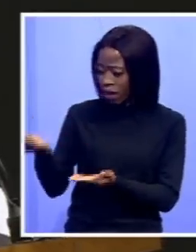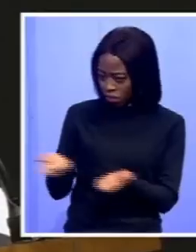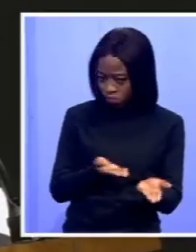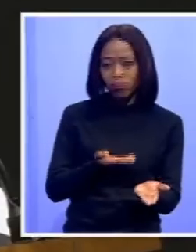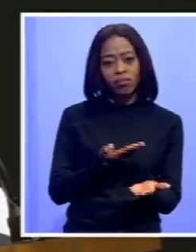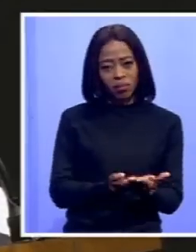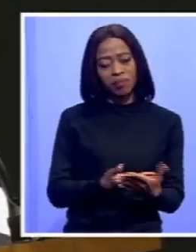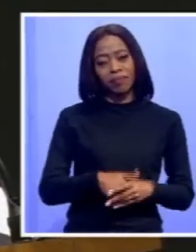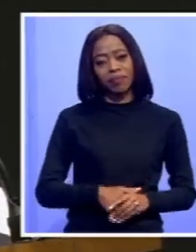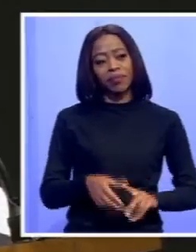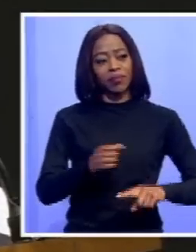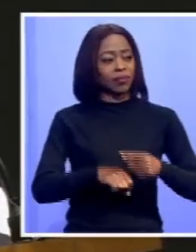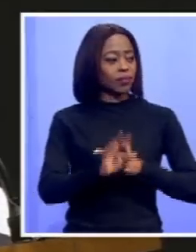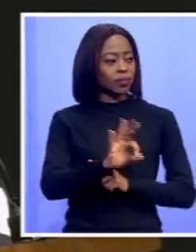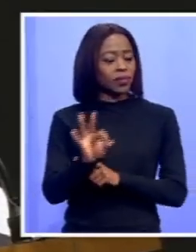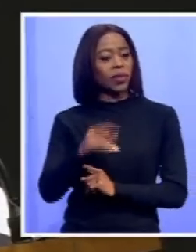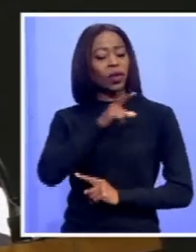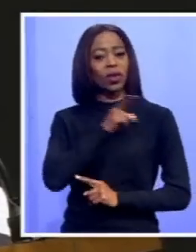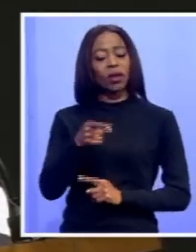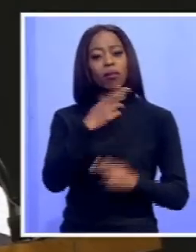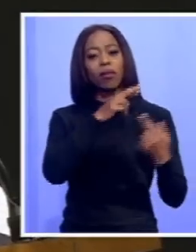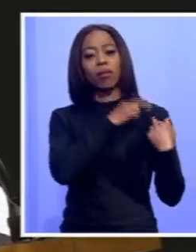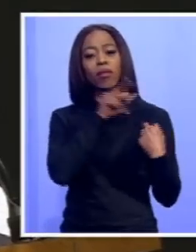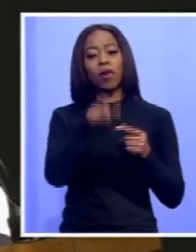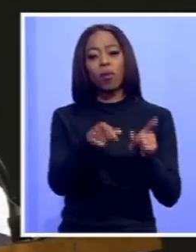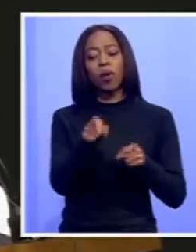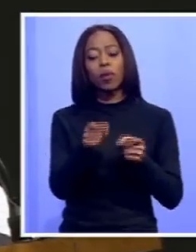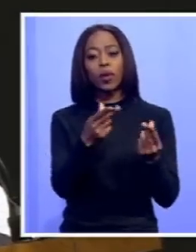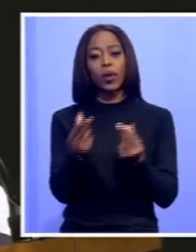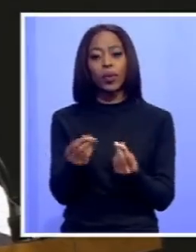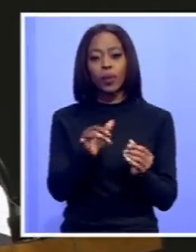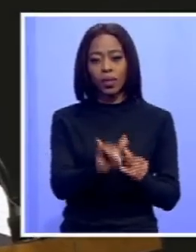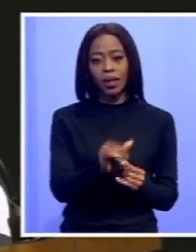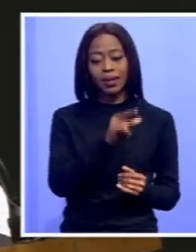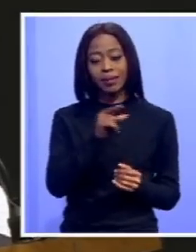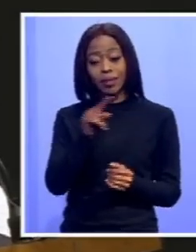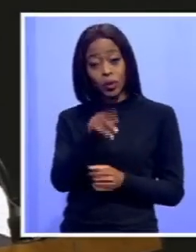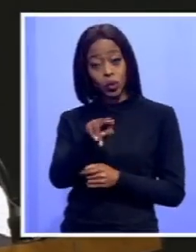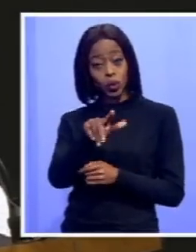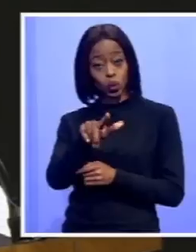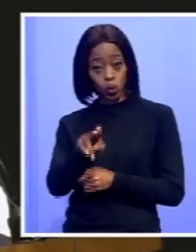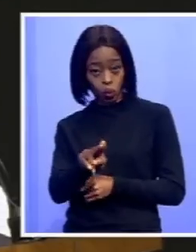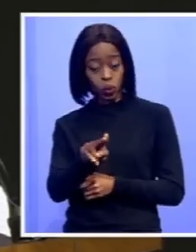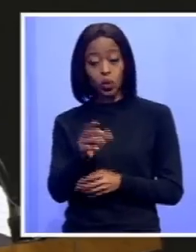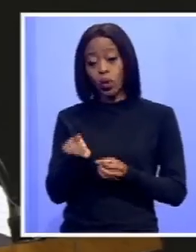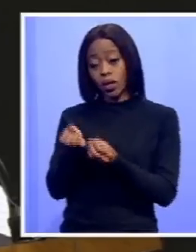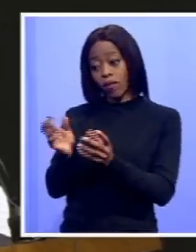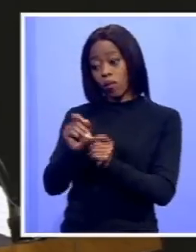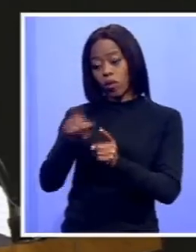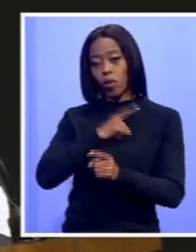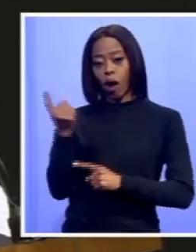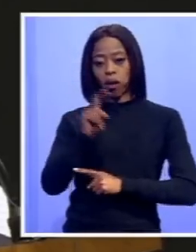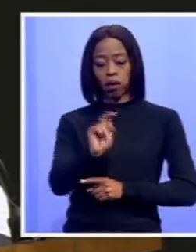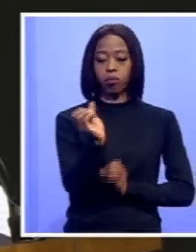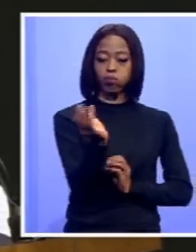Sub 33, it remained the responsibility of the person that handled the incident. That is why General Zulu should be given the opportunity to come and testify